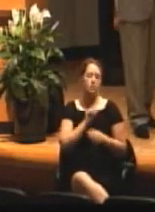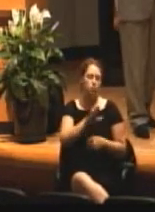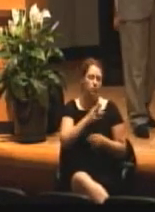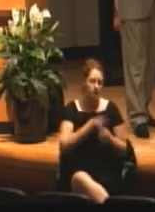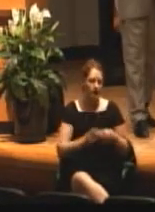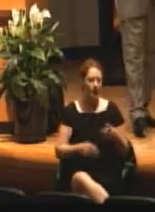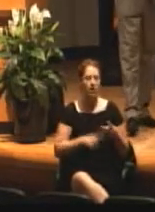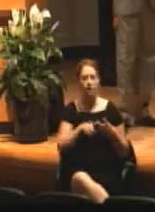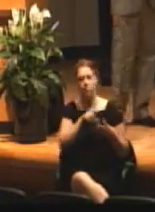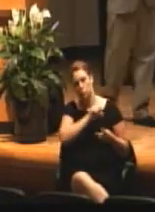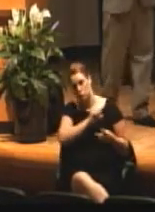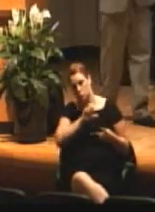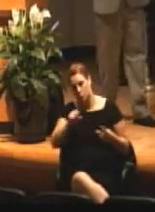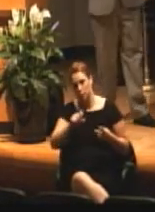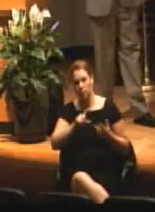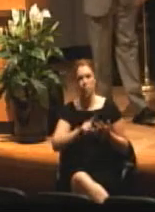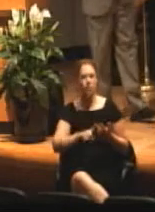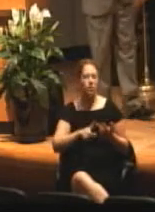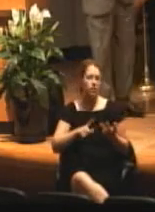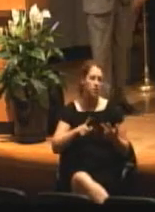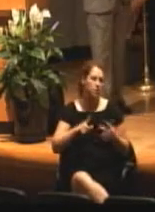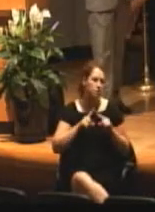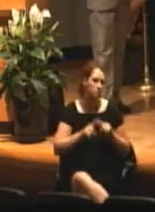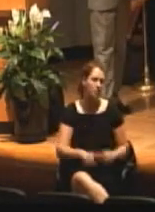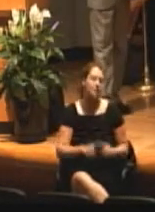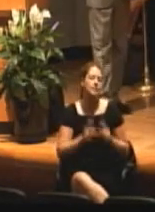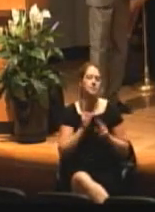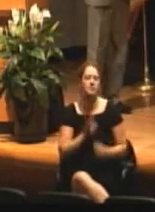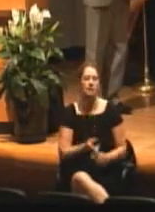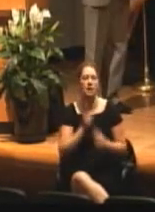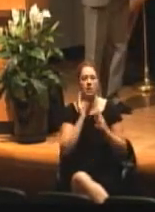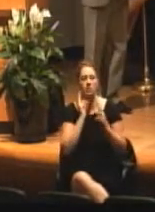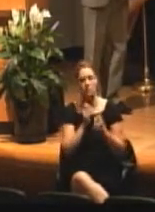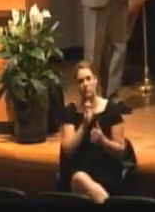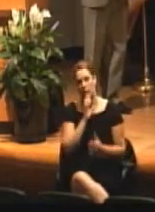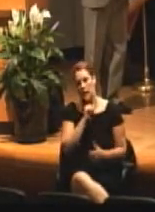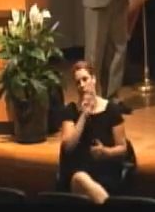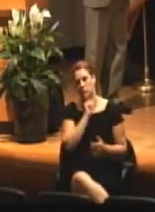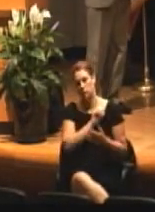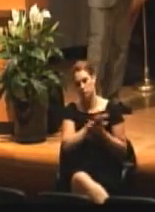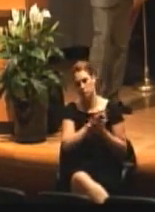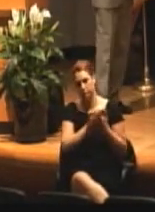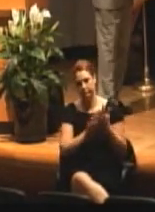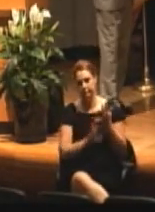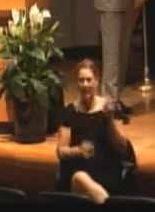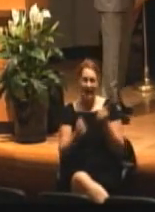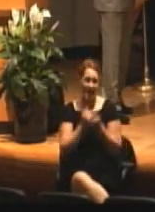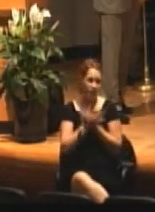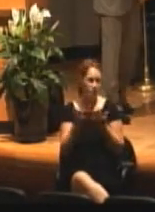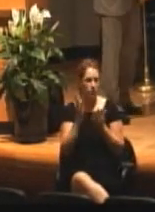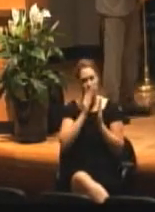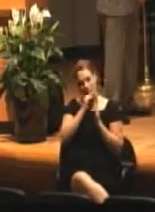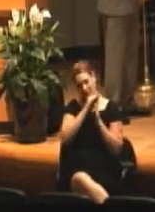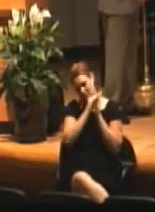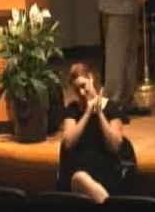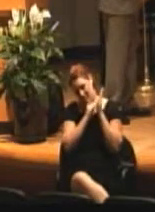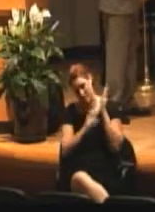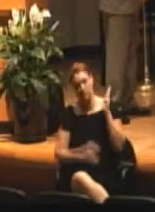birth and addresses and dependents' names and all kind or ages, and everything's going to get filled in the blank on that for the criteria we have to